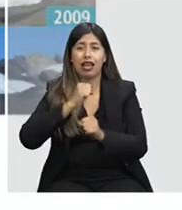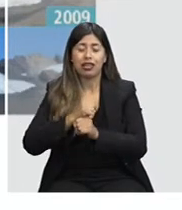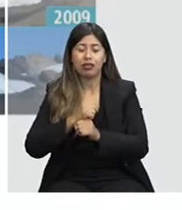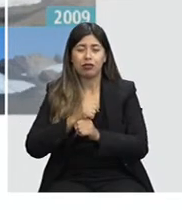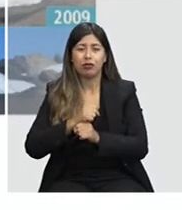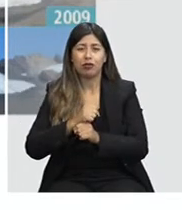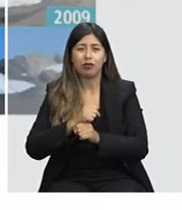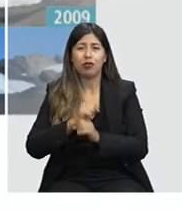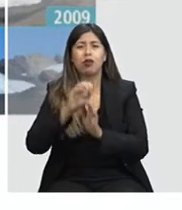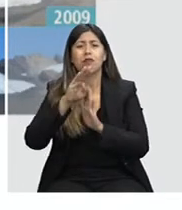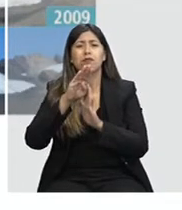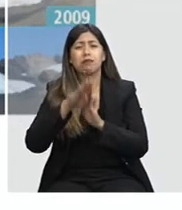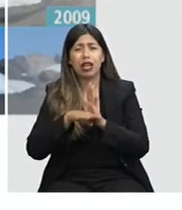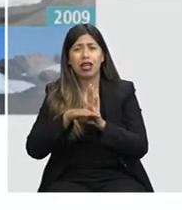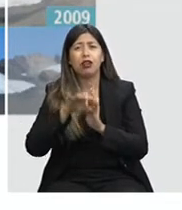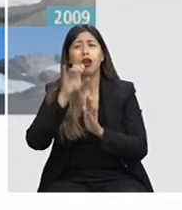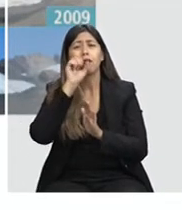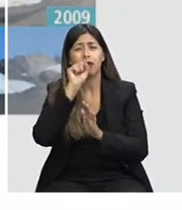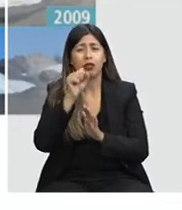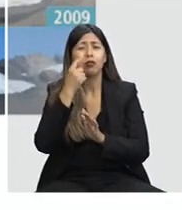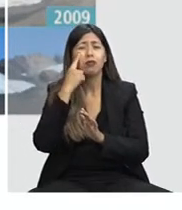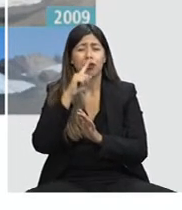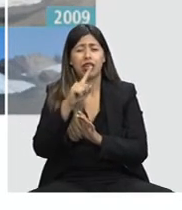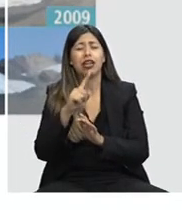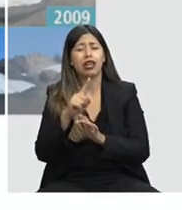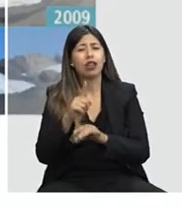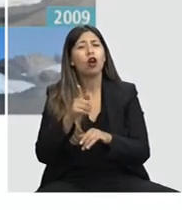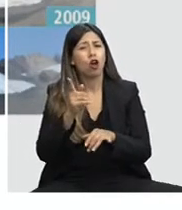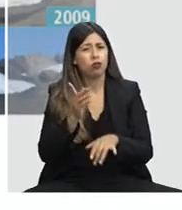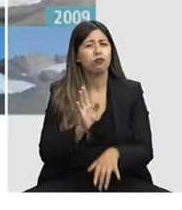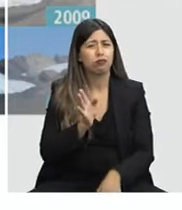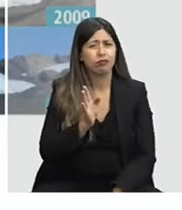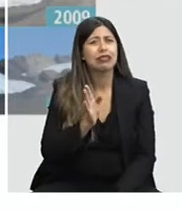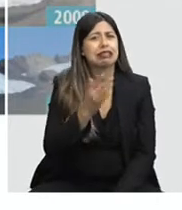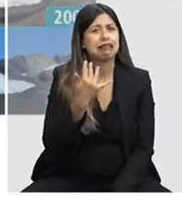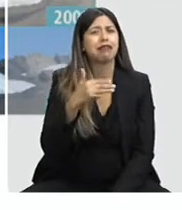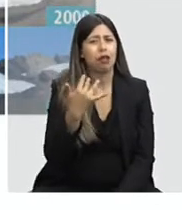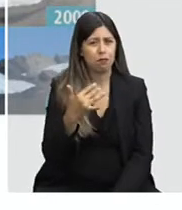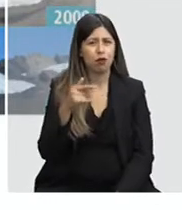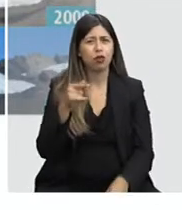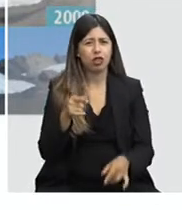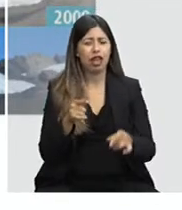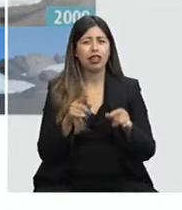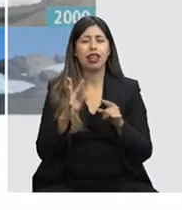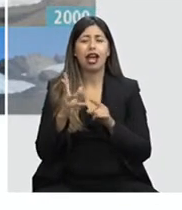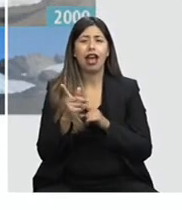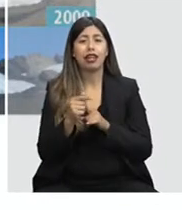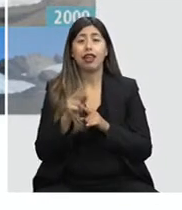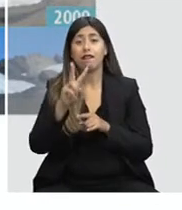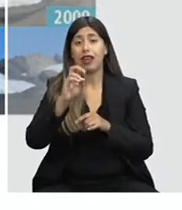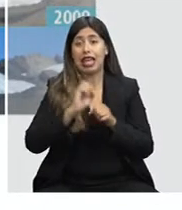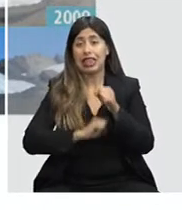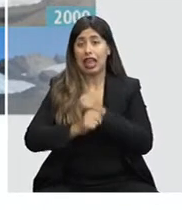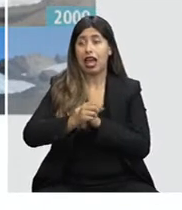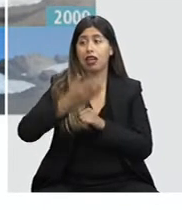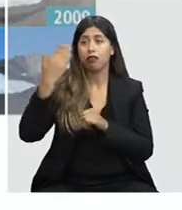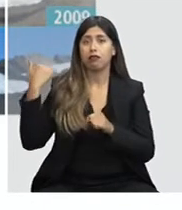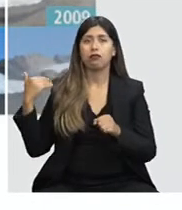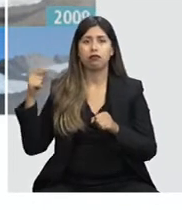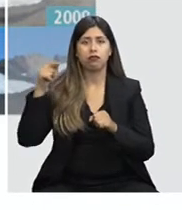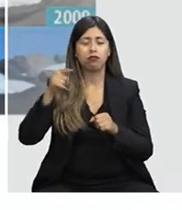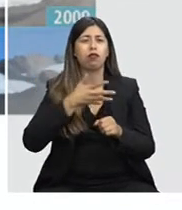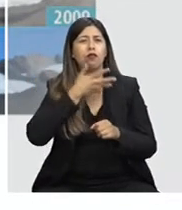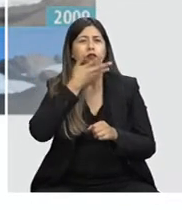still substantial amounts. And compared to 20 years ago, where actually some of these glasses were doing okay, they're pretty much